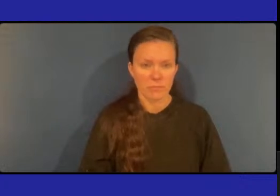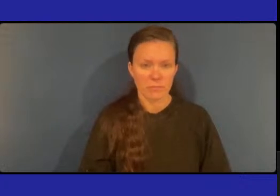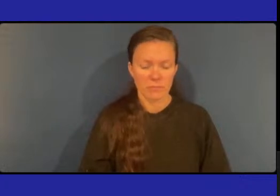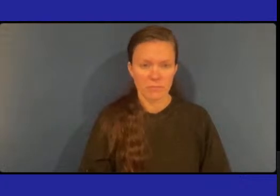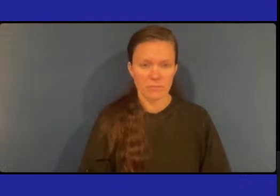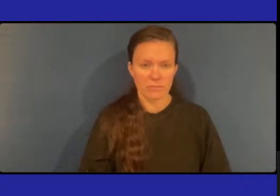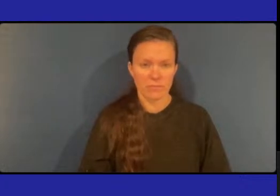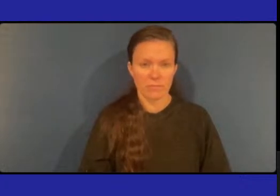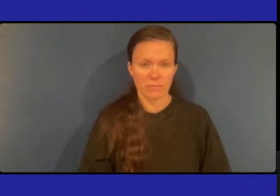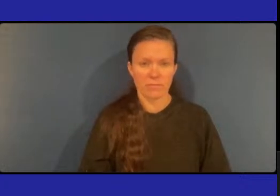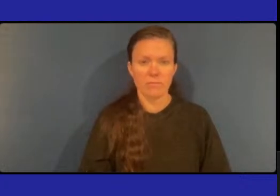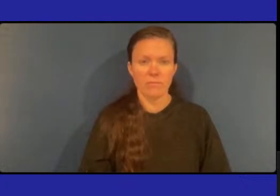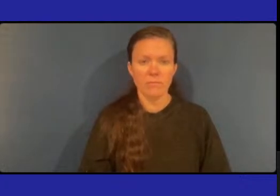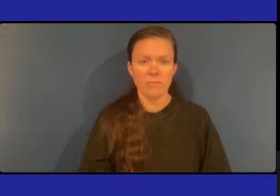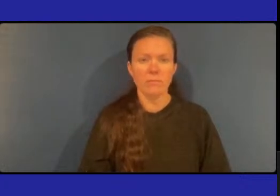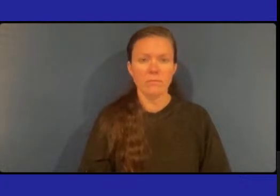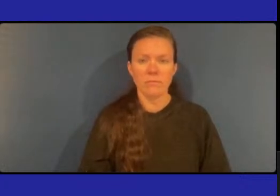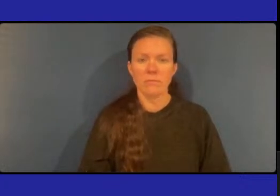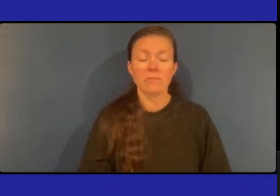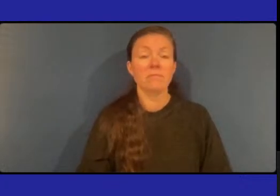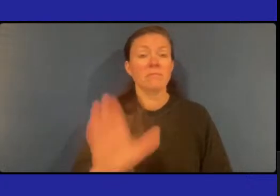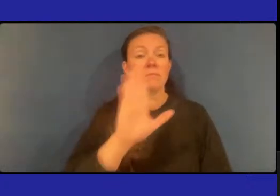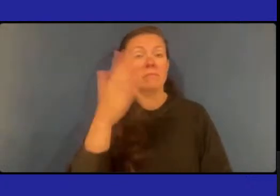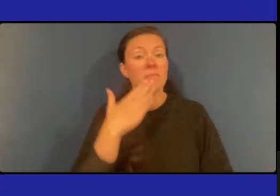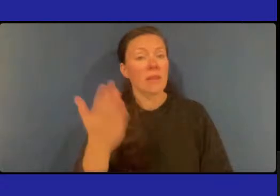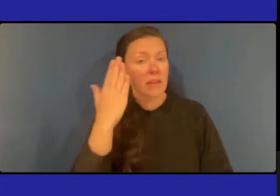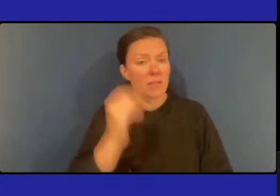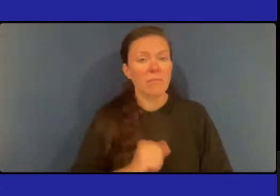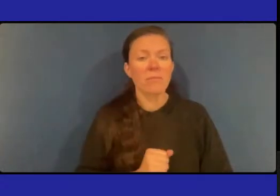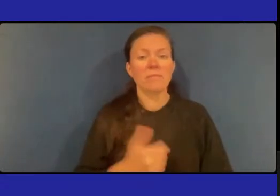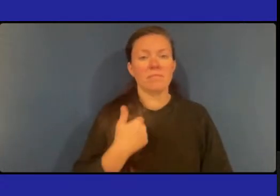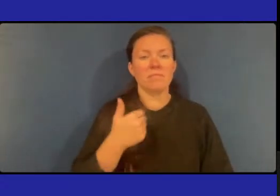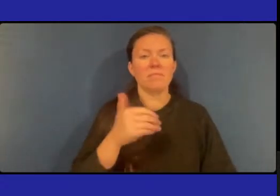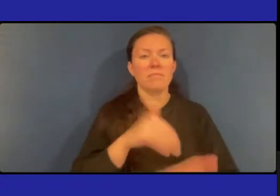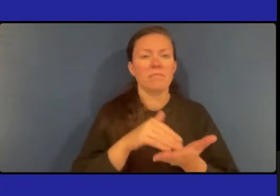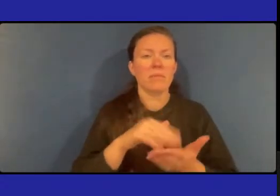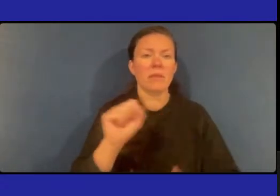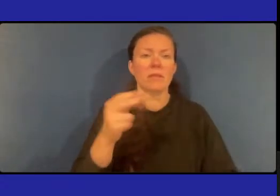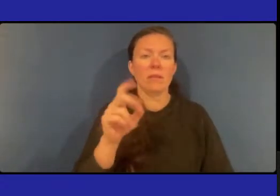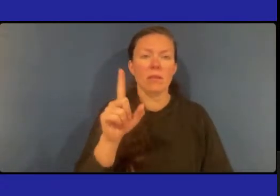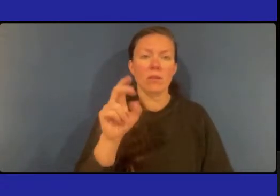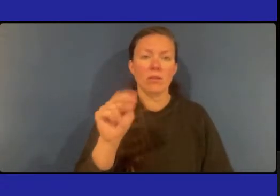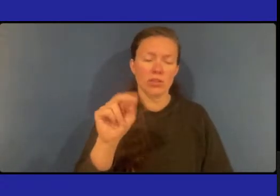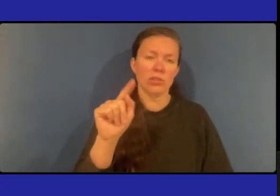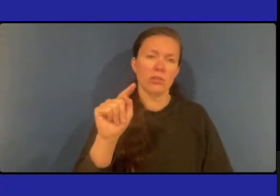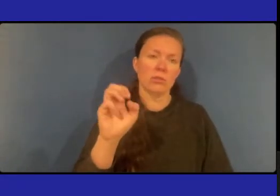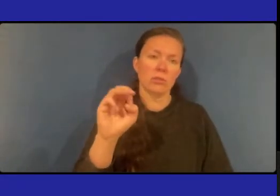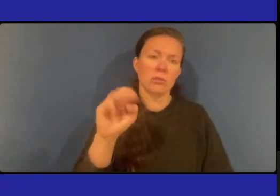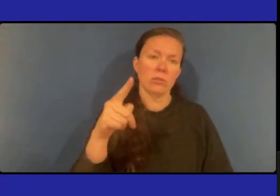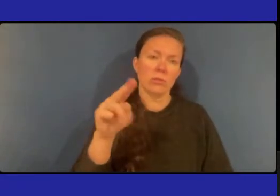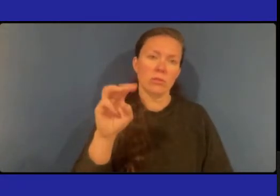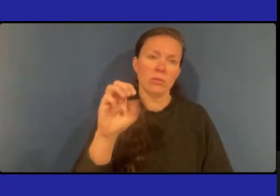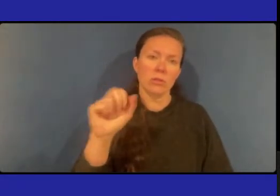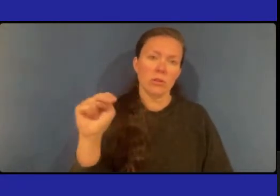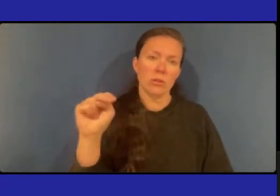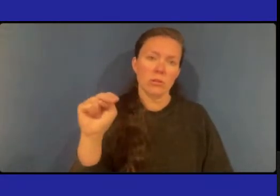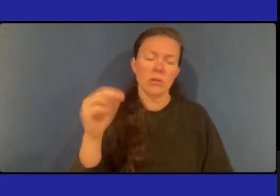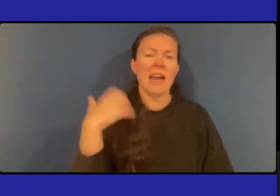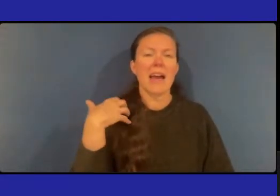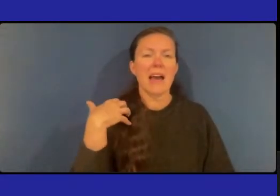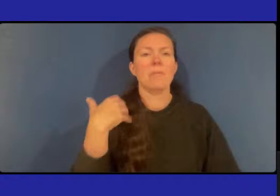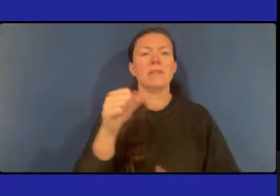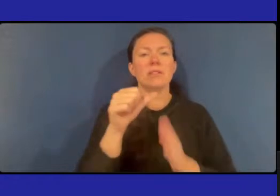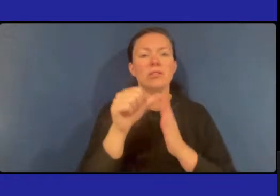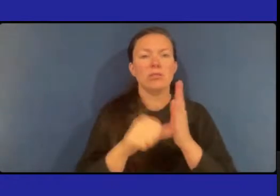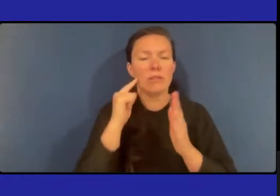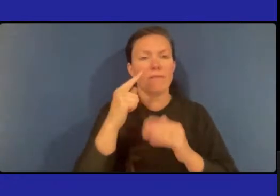Introduce yourself. Okay. Good morning. I'm Dr. Sheldon Tepperman, the Chief Trauma Surgeon for New York City Health and